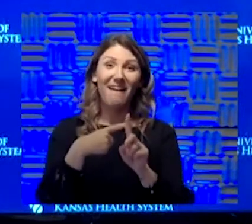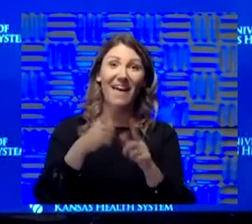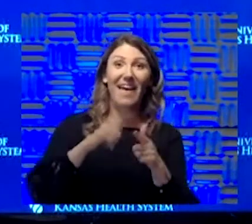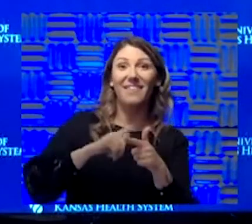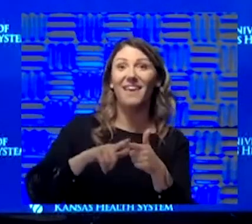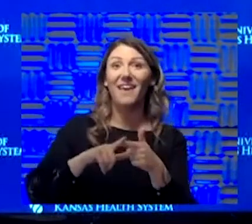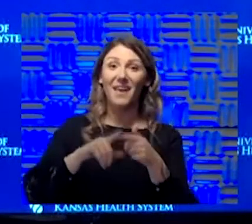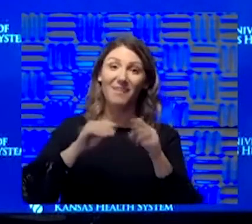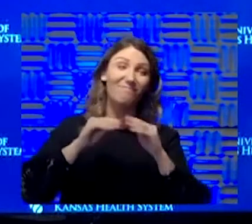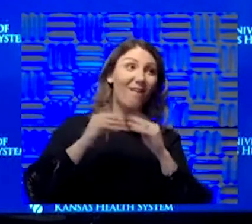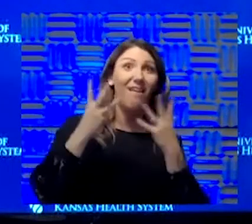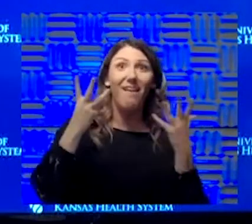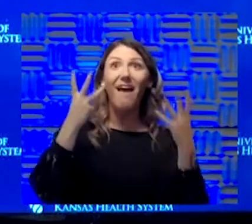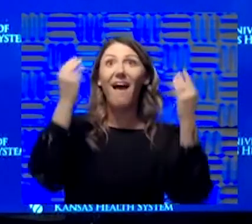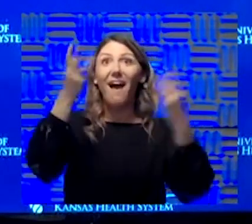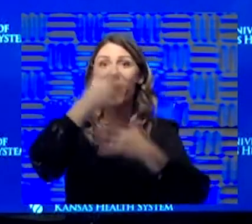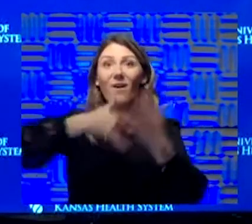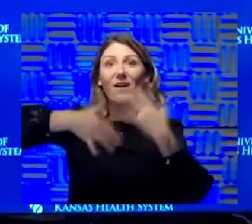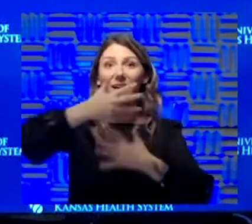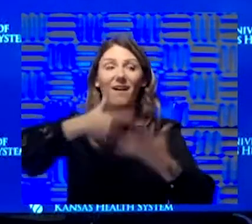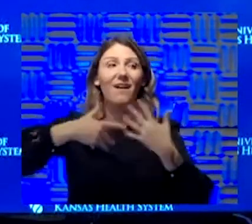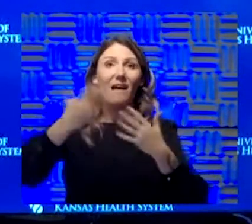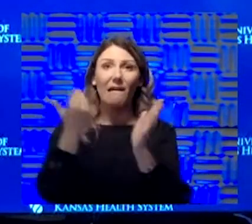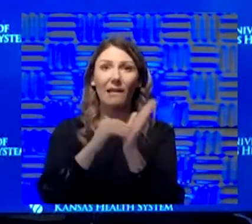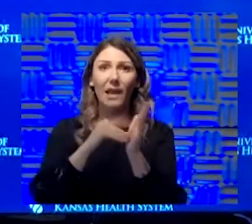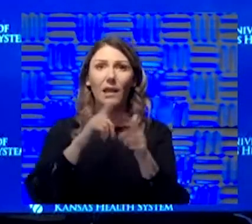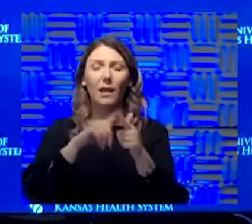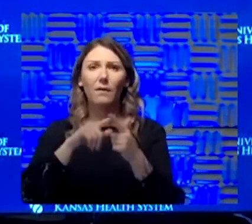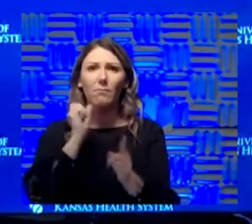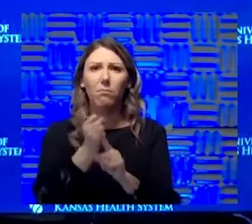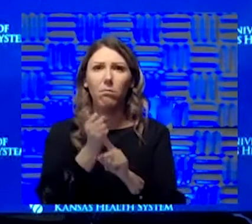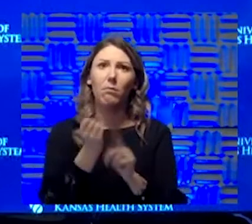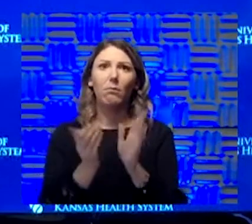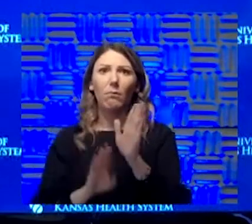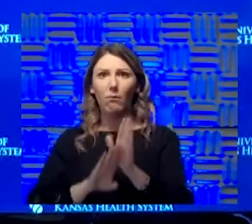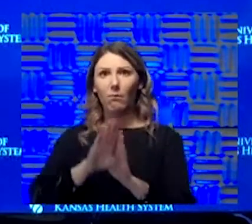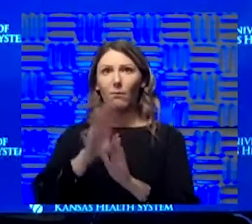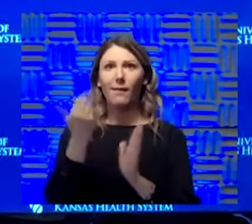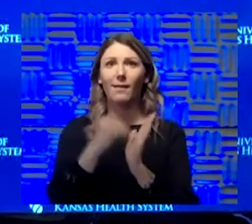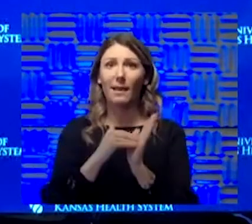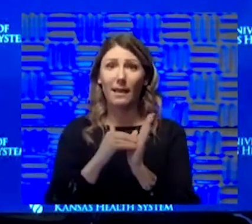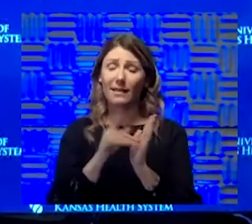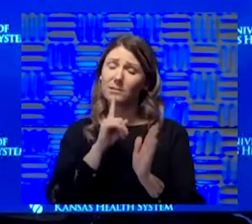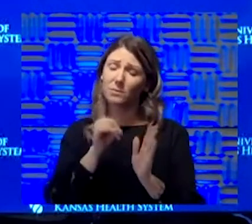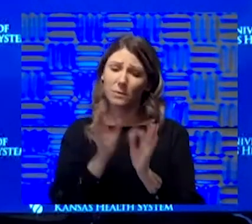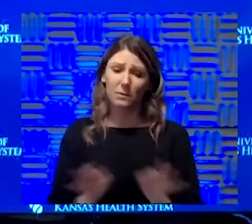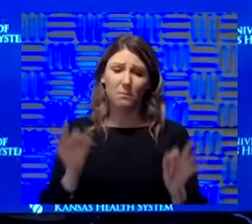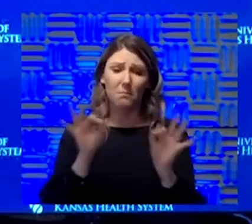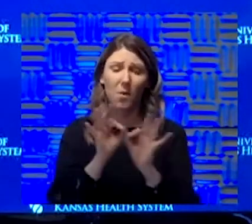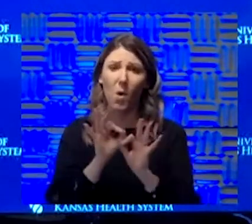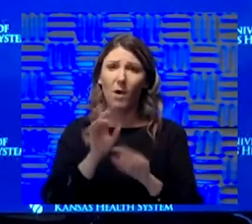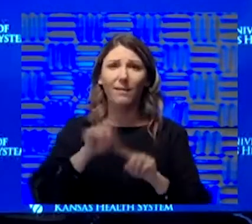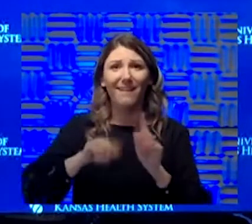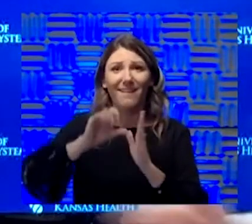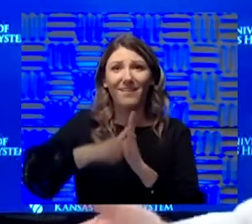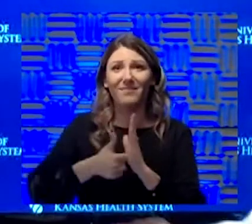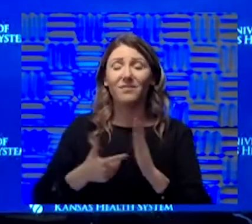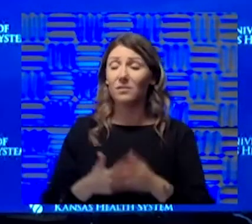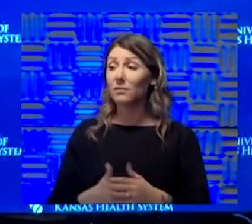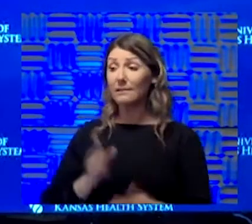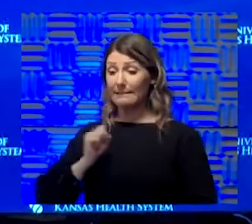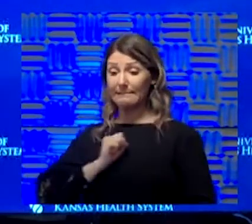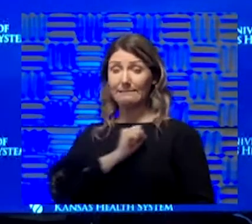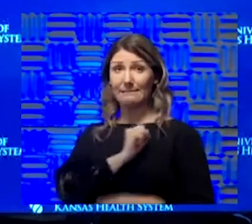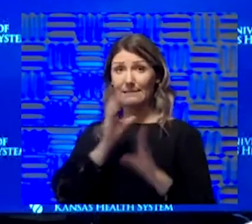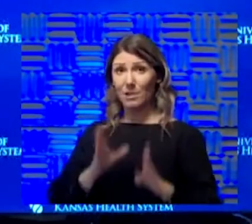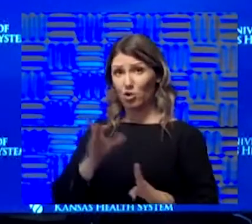again, but we're going to bend it in the wrong direction. And that's really important. I just can't say that enough. So, Senator, are you